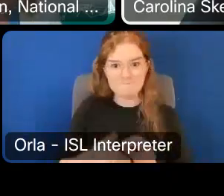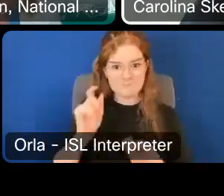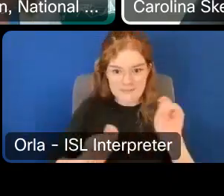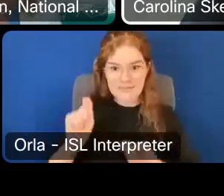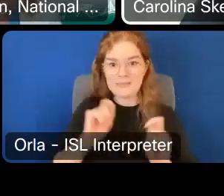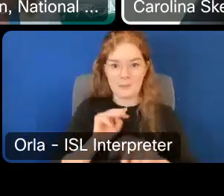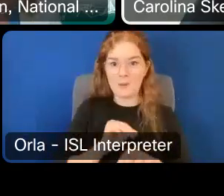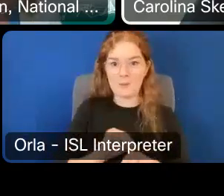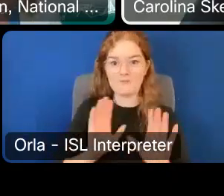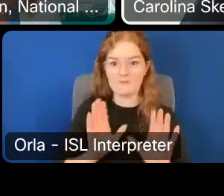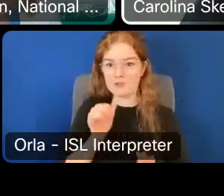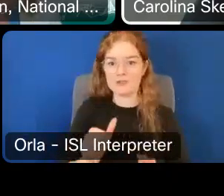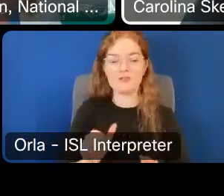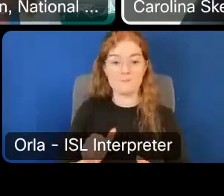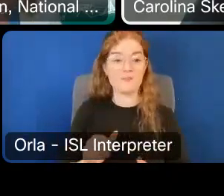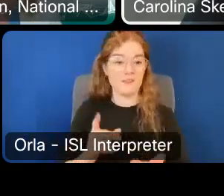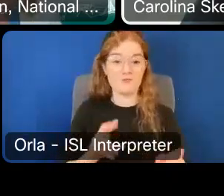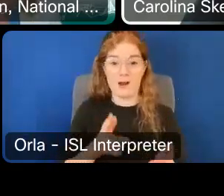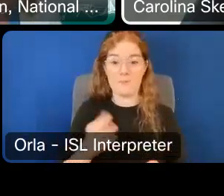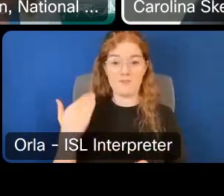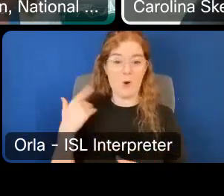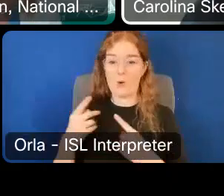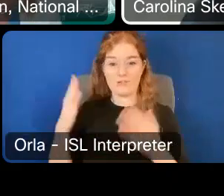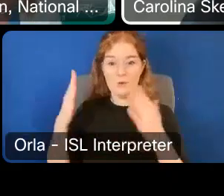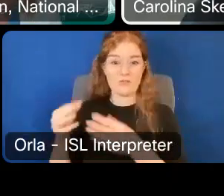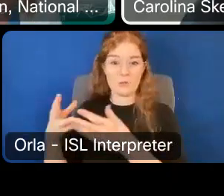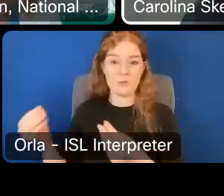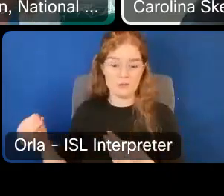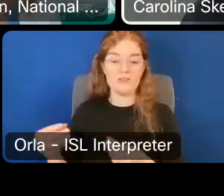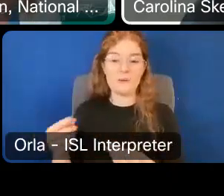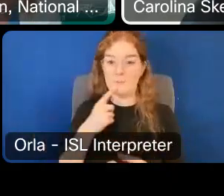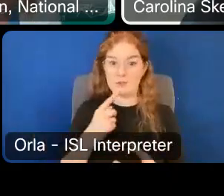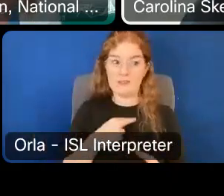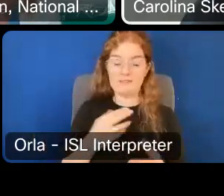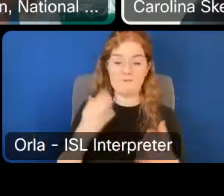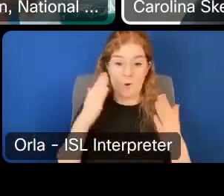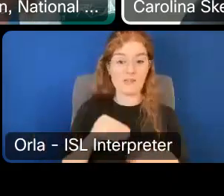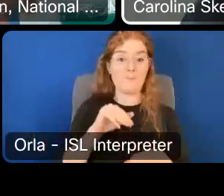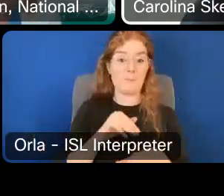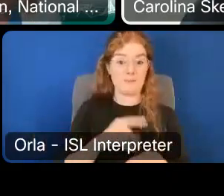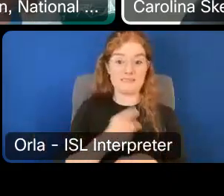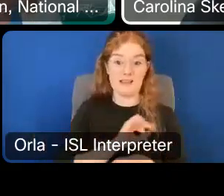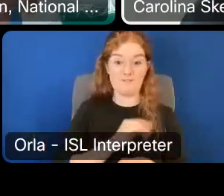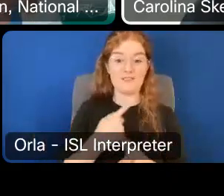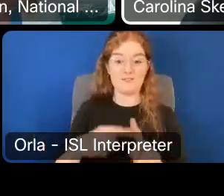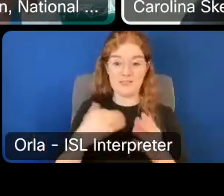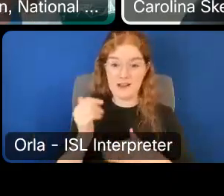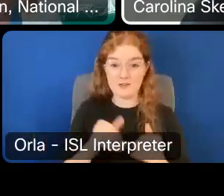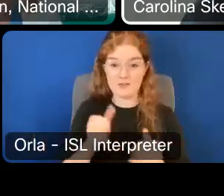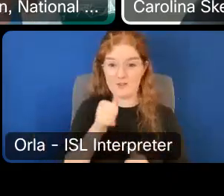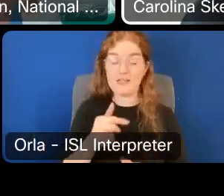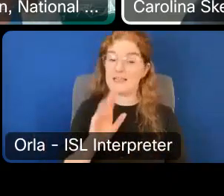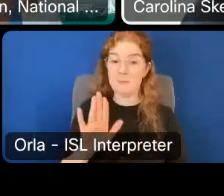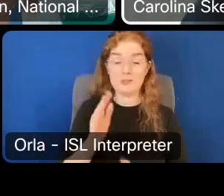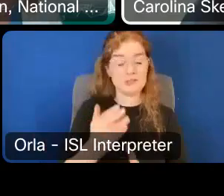said, traditionally you would have been used to trying to fix the problem, but sitting in the problem for longer is a skill you have to